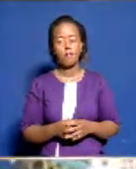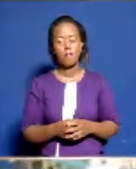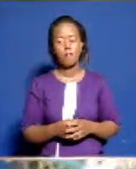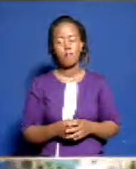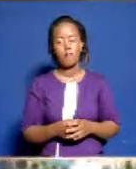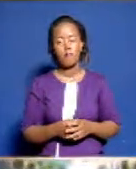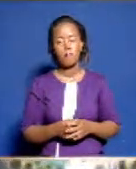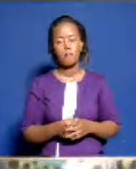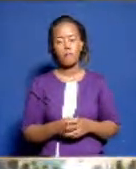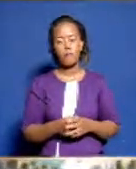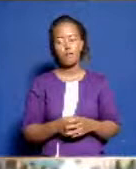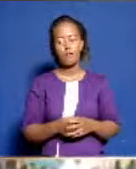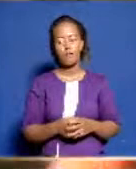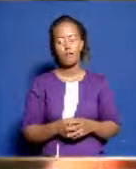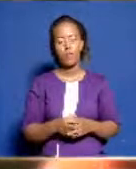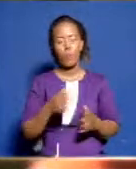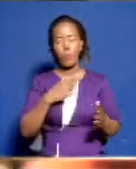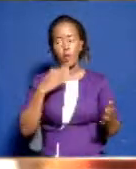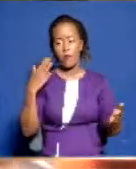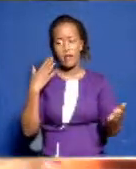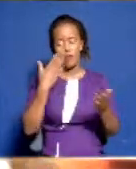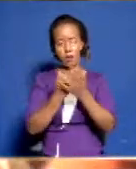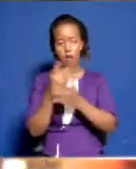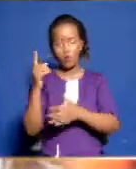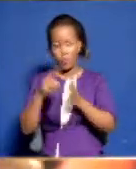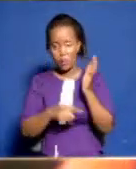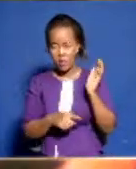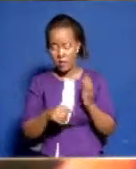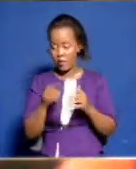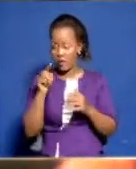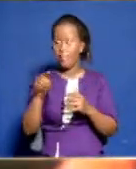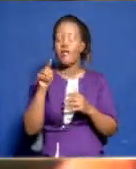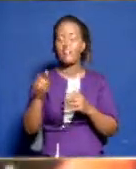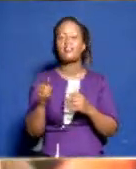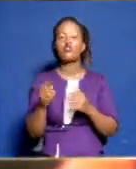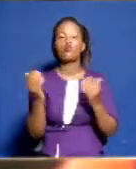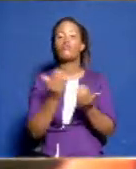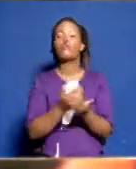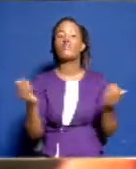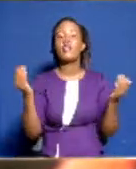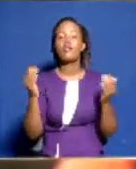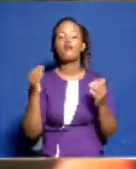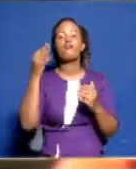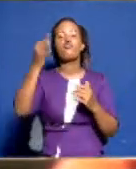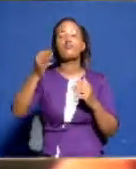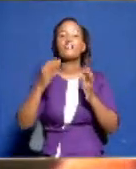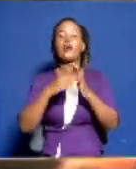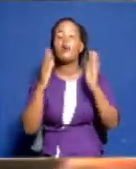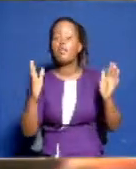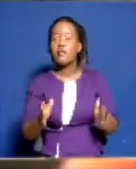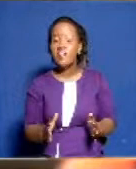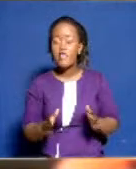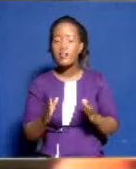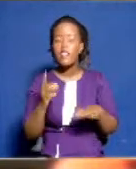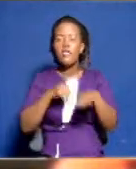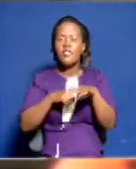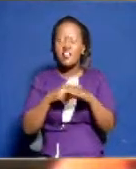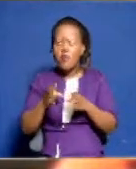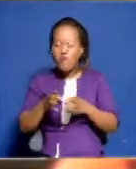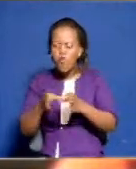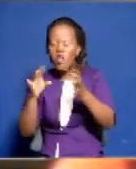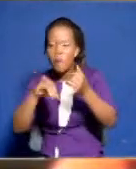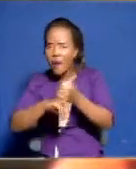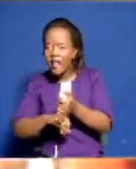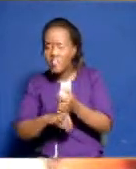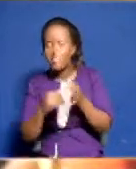Na nashukuru sana na ningependa hivi ndio viongozi vya kesho. Tukianza kuwapeleka saizi kwa wazee tunawaletea